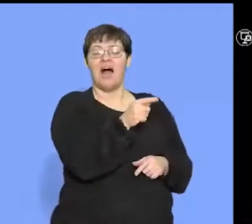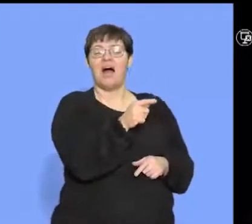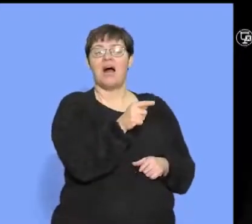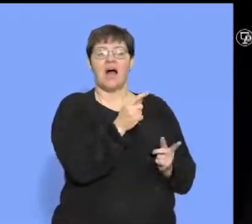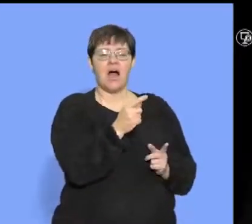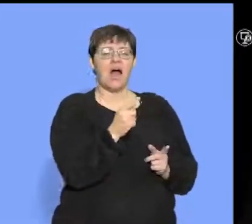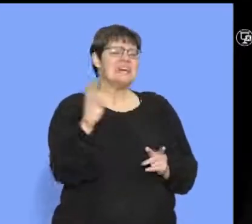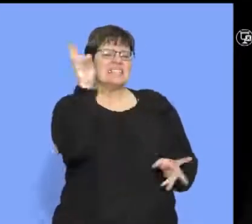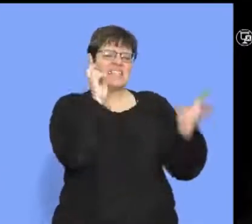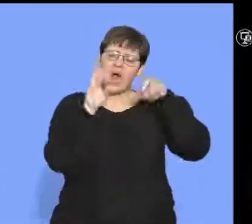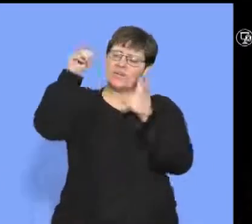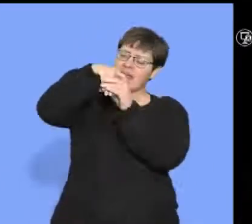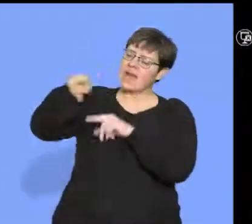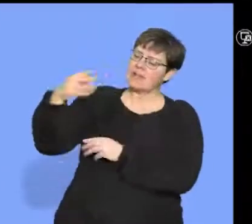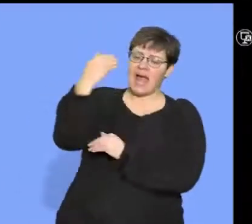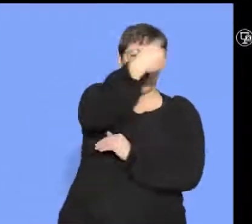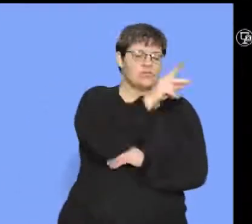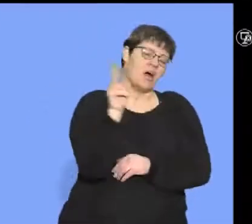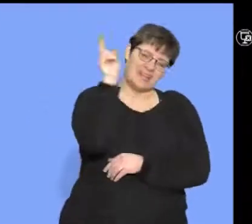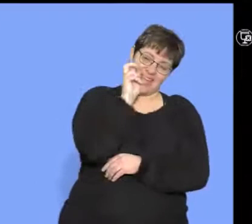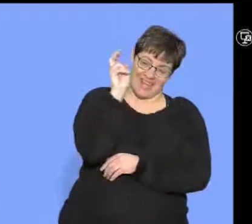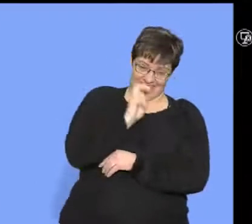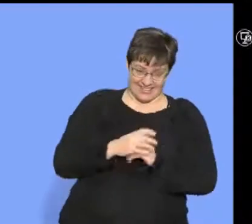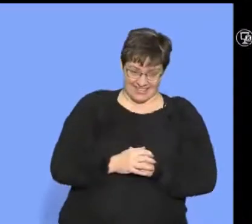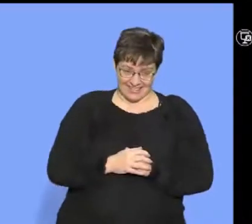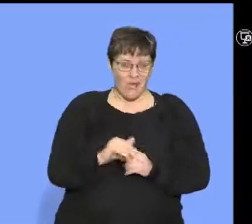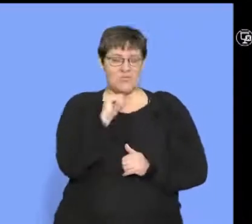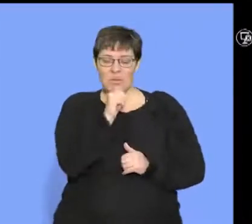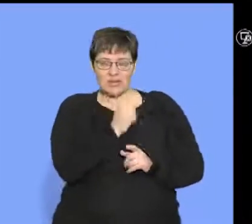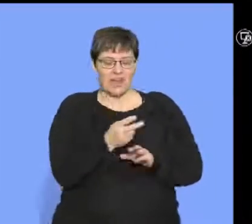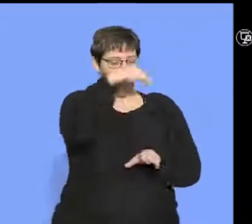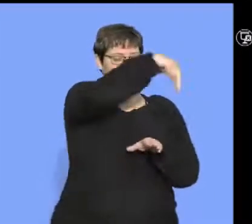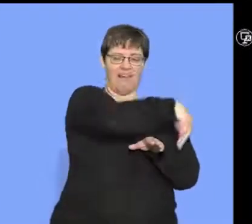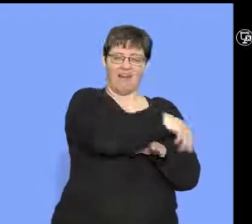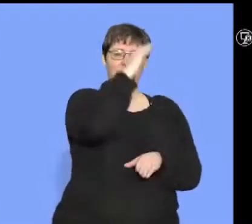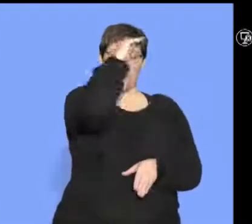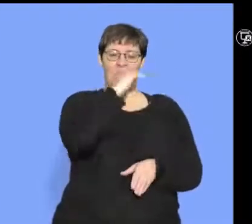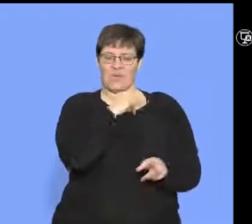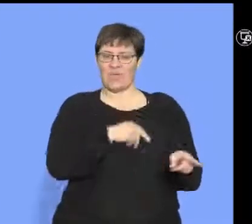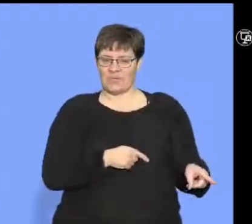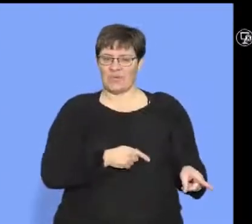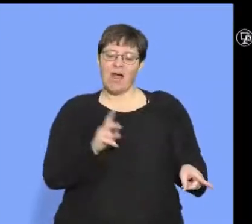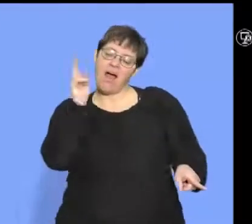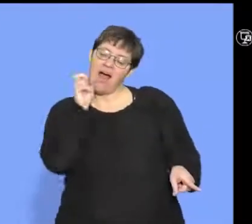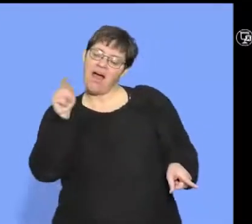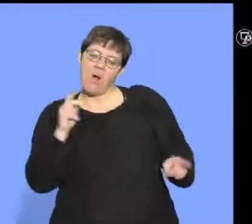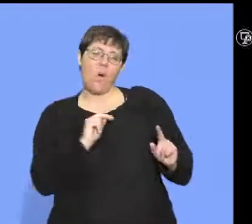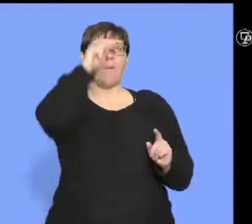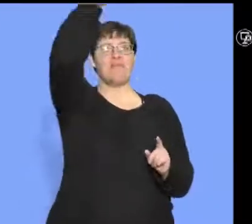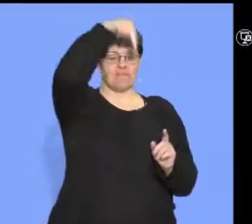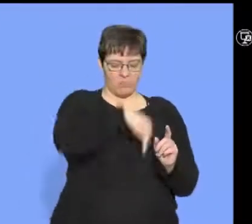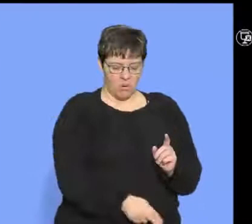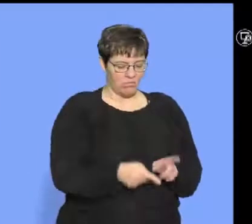hear all of the sounds inside the room, even if you aren't standing directly in front of the window. You could be above it,